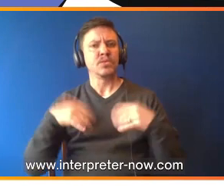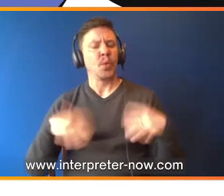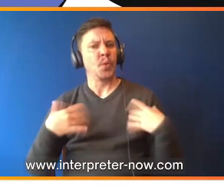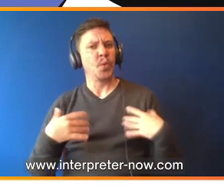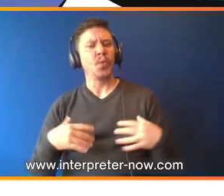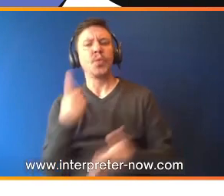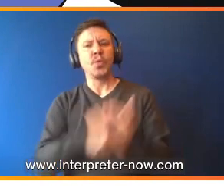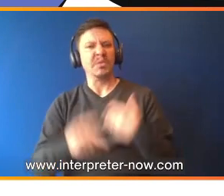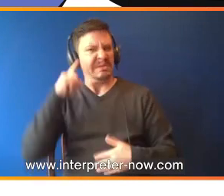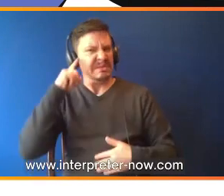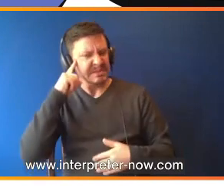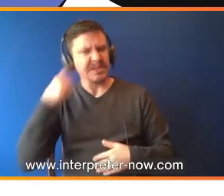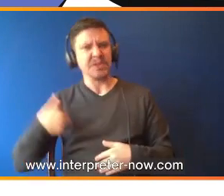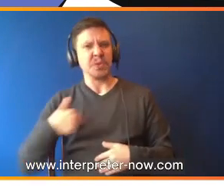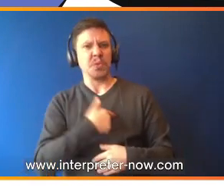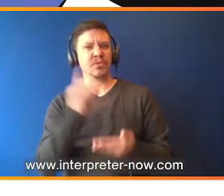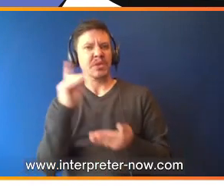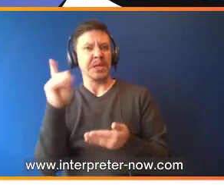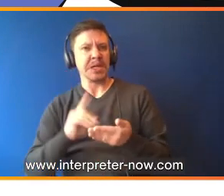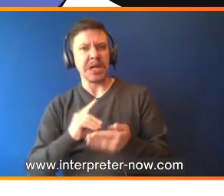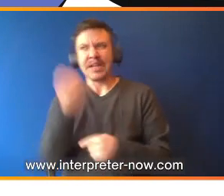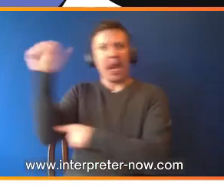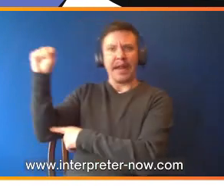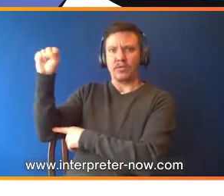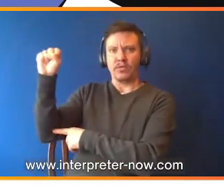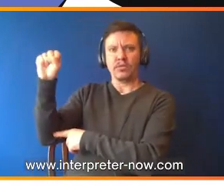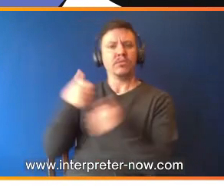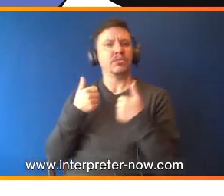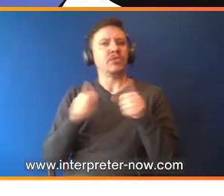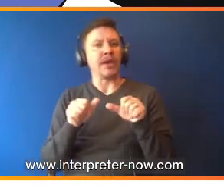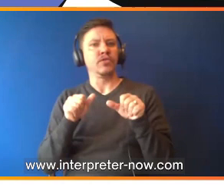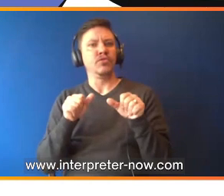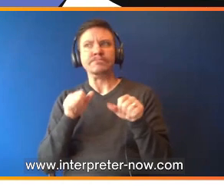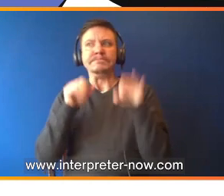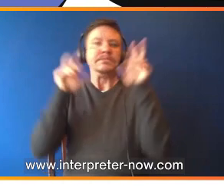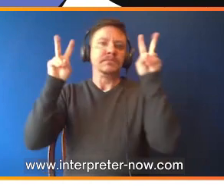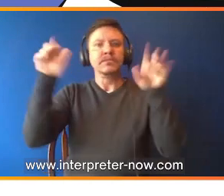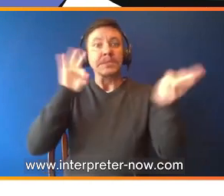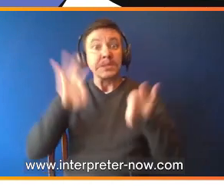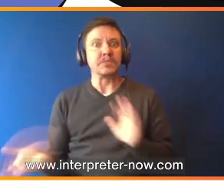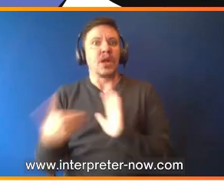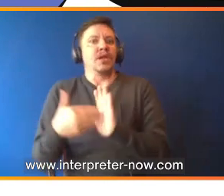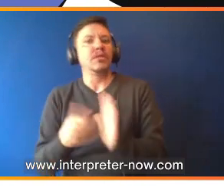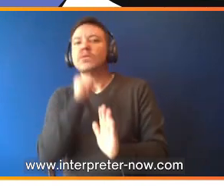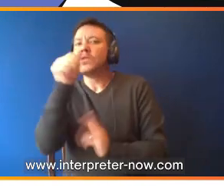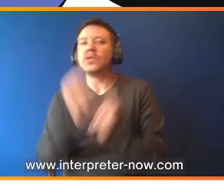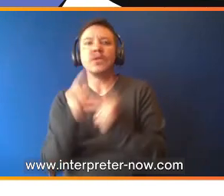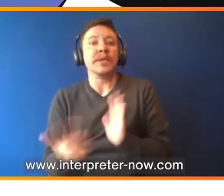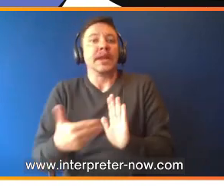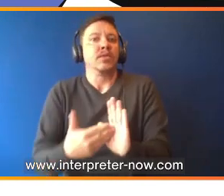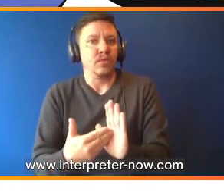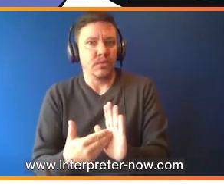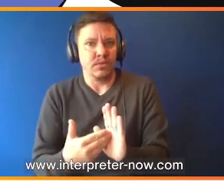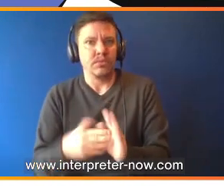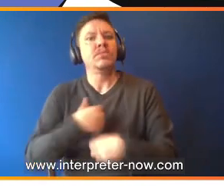about systems of oppression, what should we be thinking about when we're designing products and services? Yes, these are all